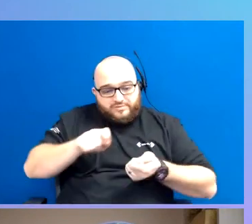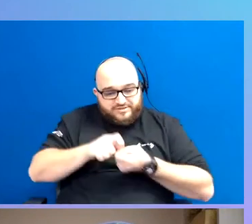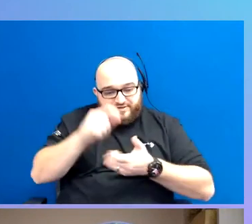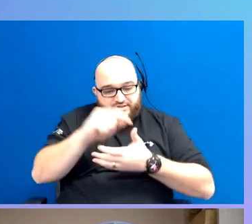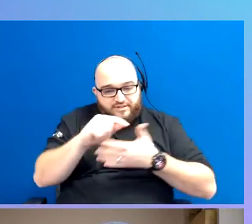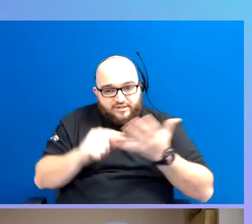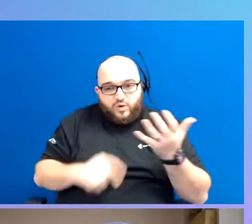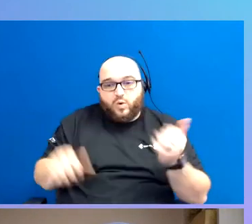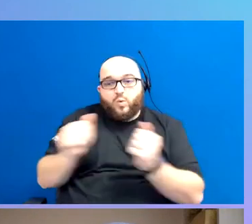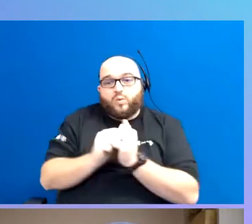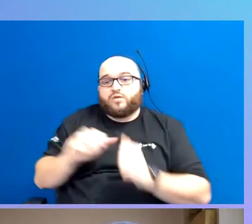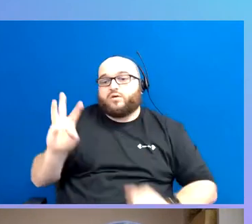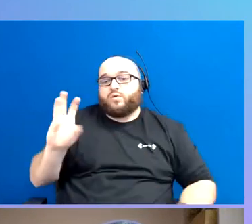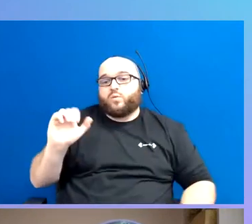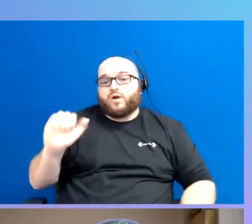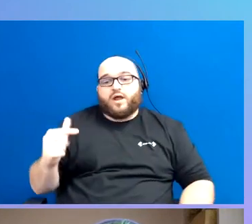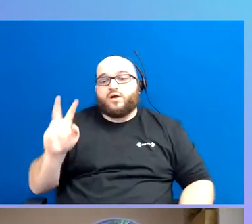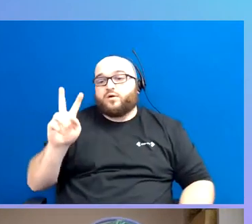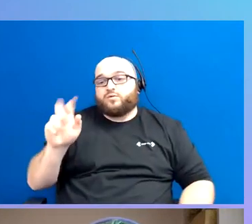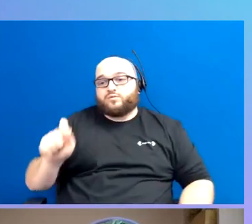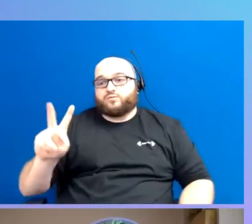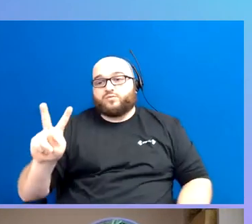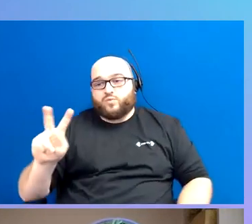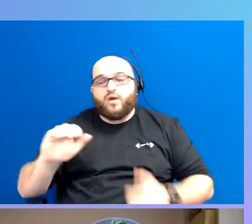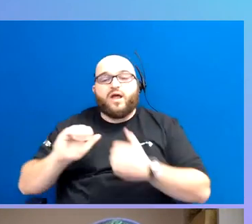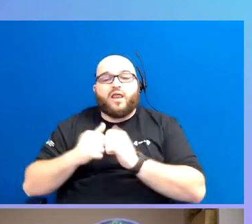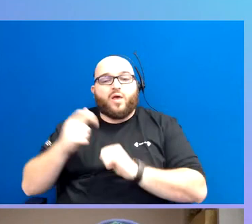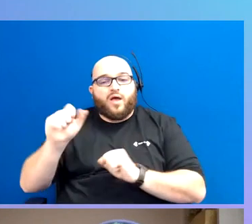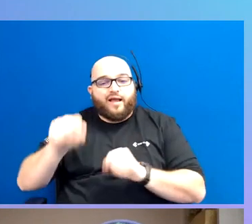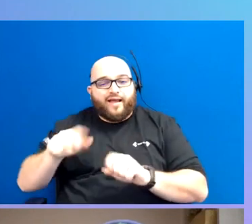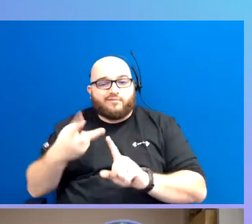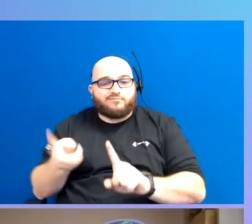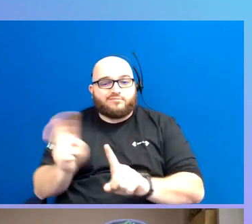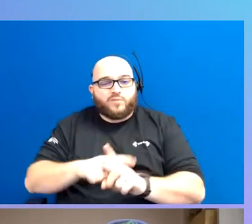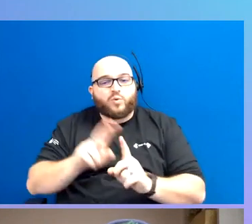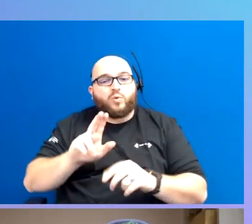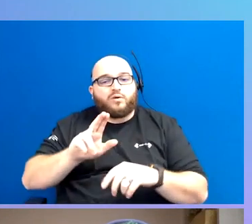WCAG 2.2 and discussing how they can be applied to native mobile apps.